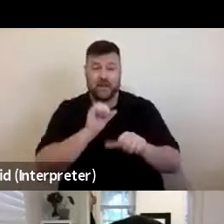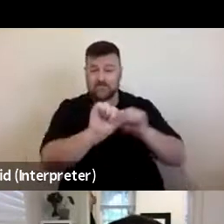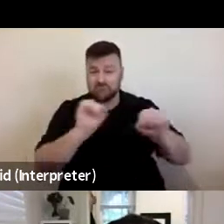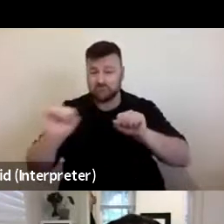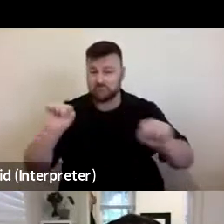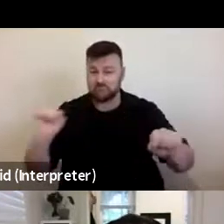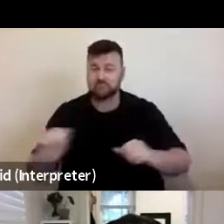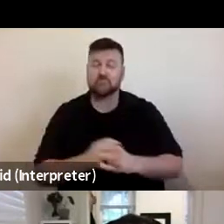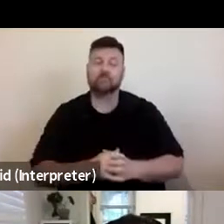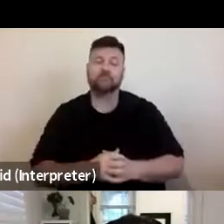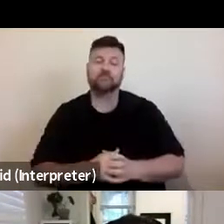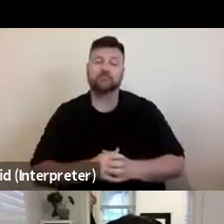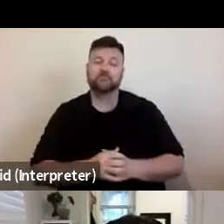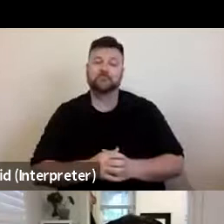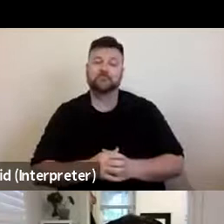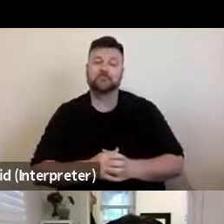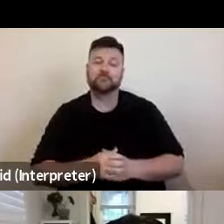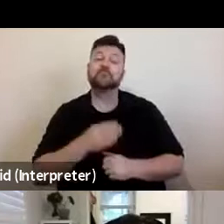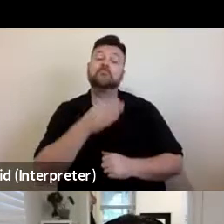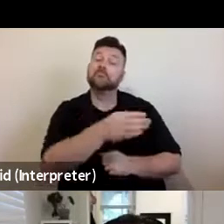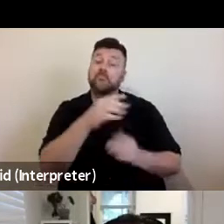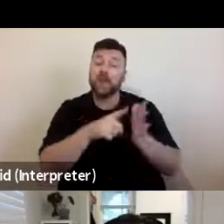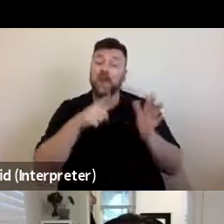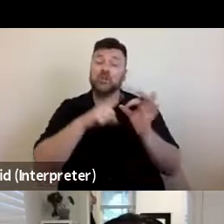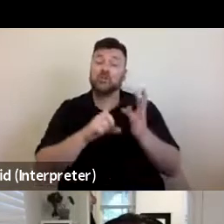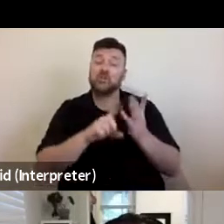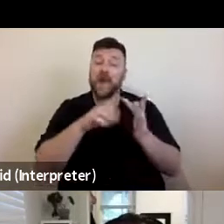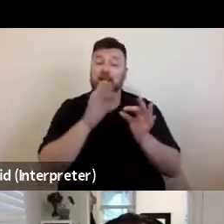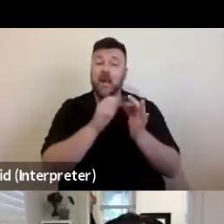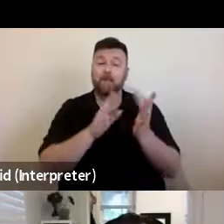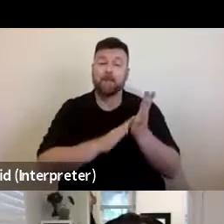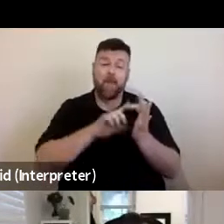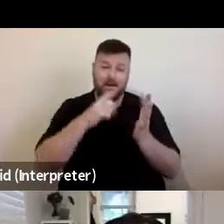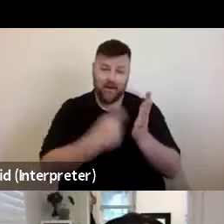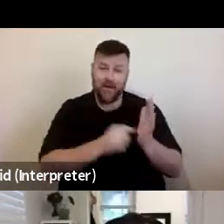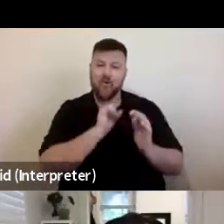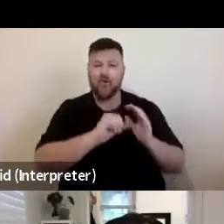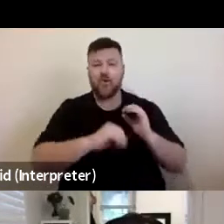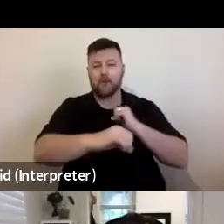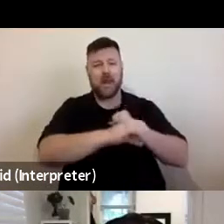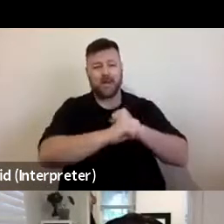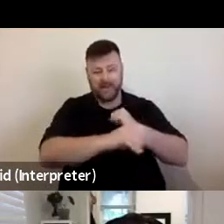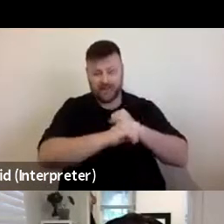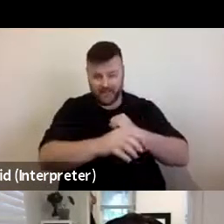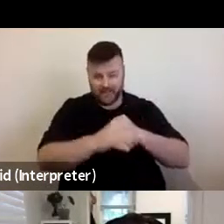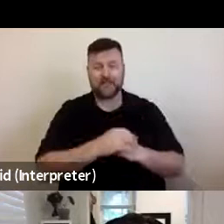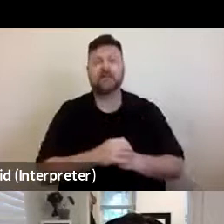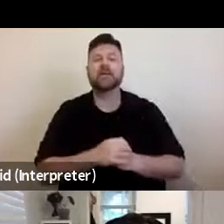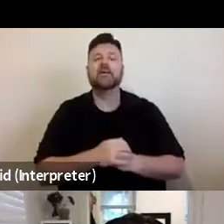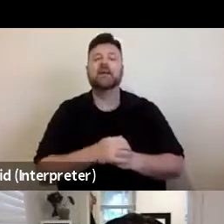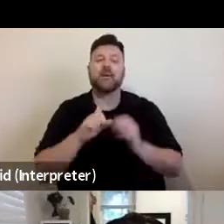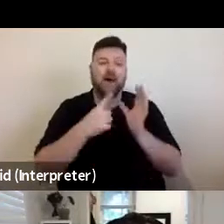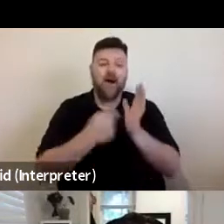Bonner Marketing, and I've known Jackie for many years, and our arts marketing has gone on lots of journeys over the